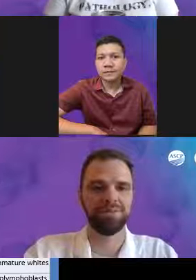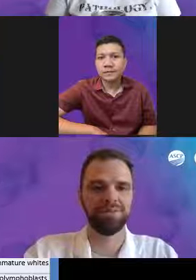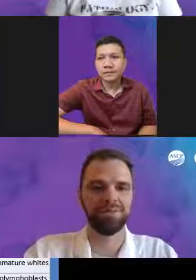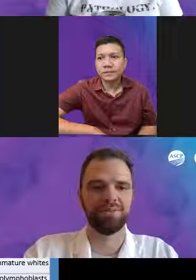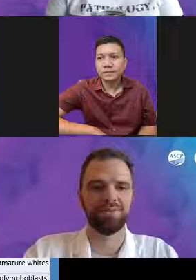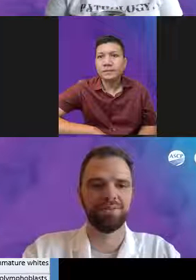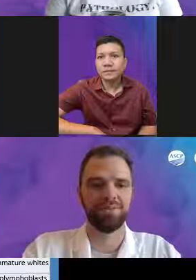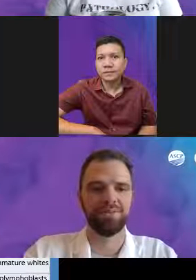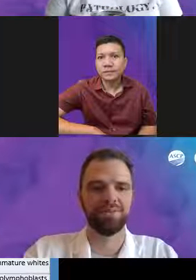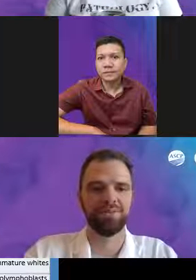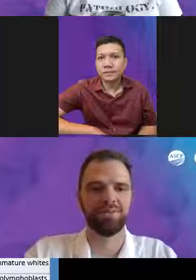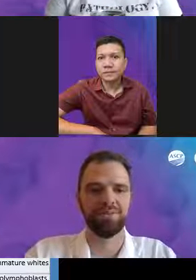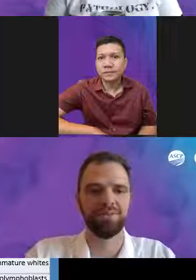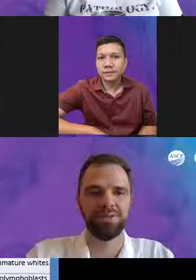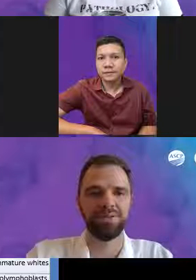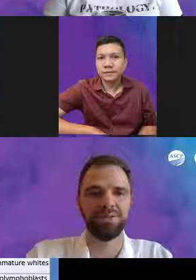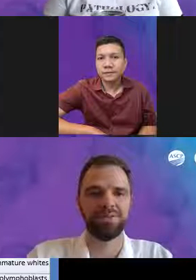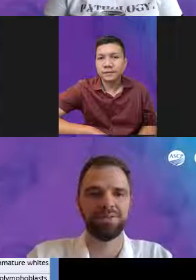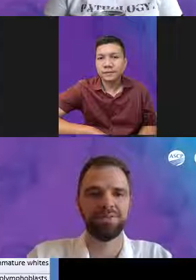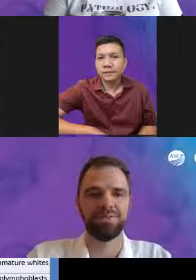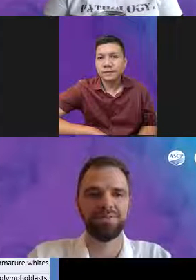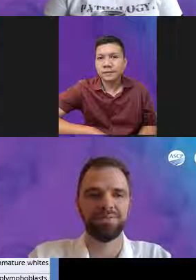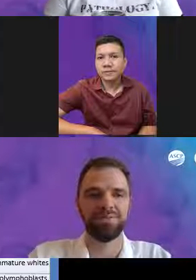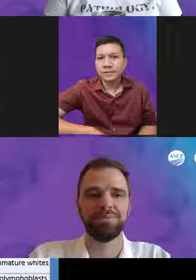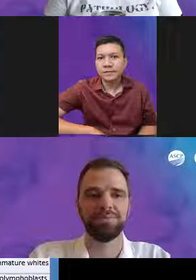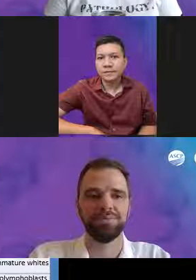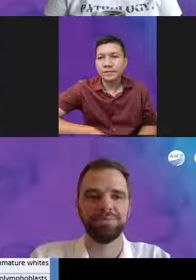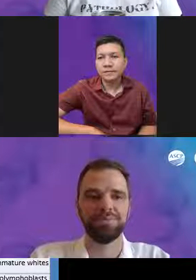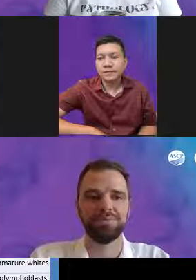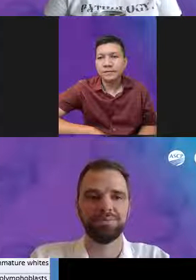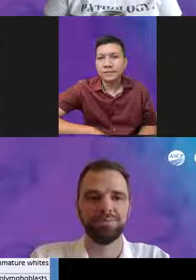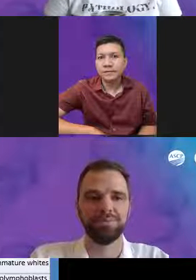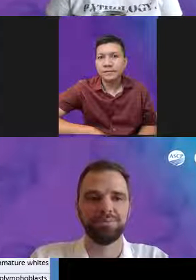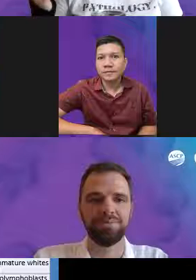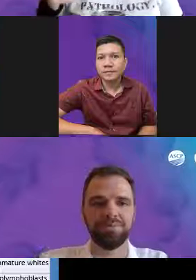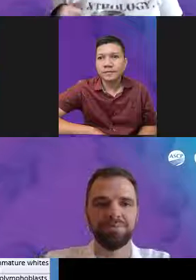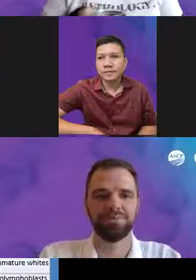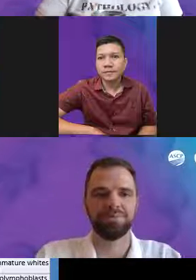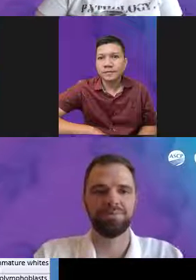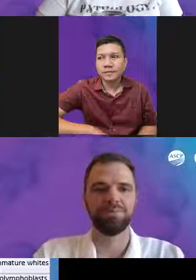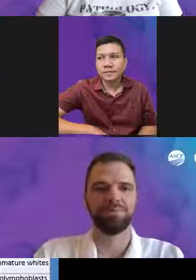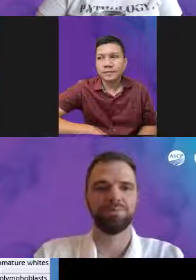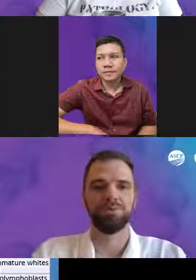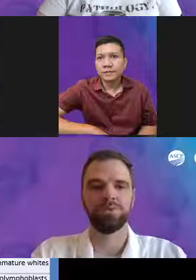started. I can put that in the description of this video as well. So please make sure you're